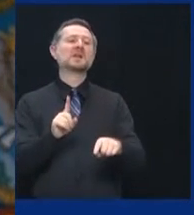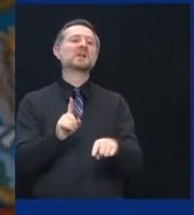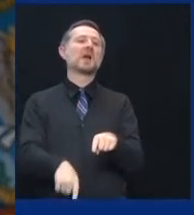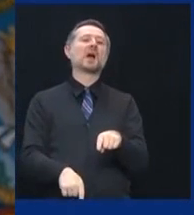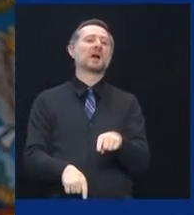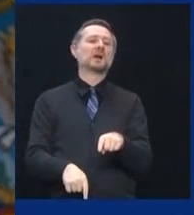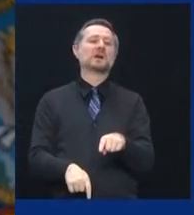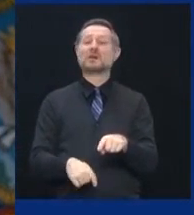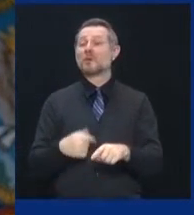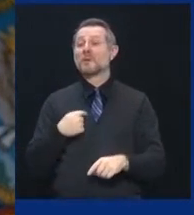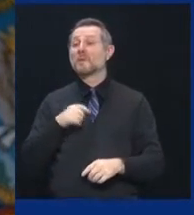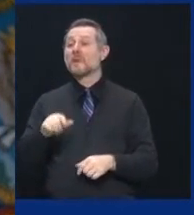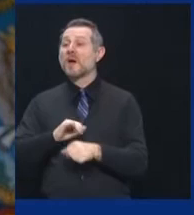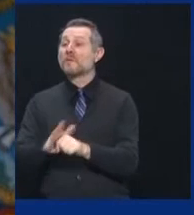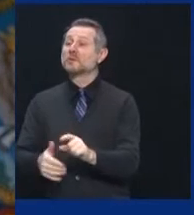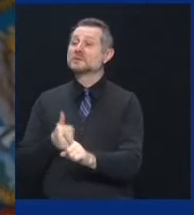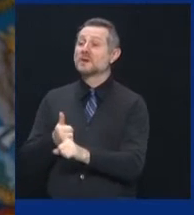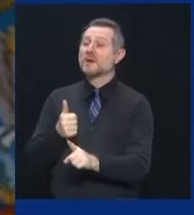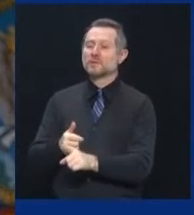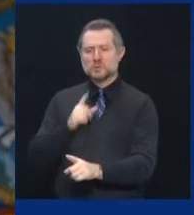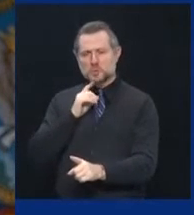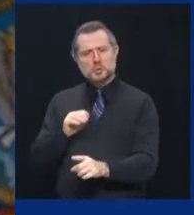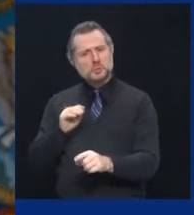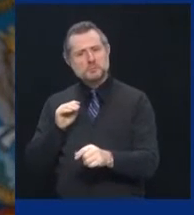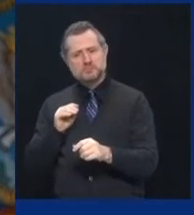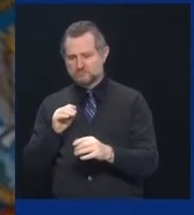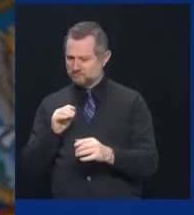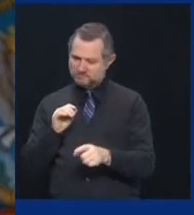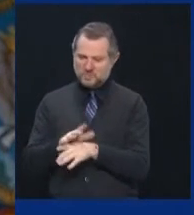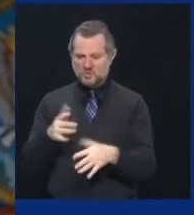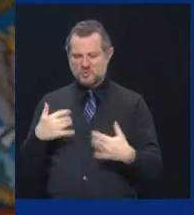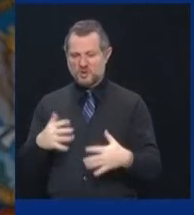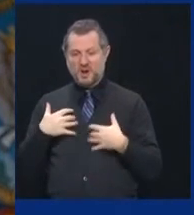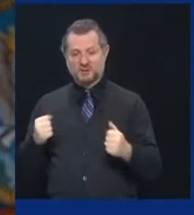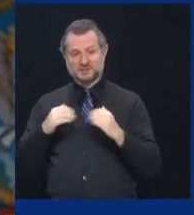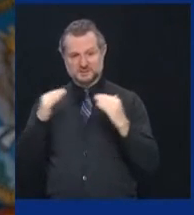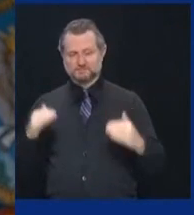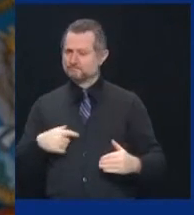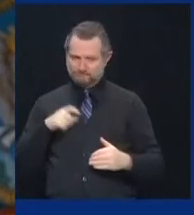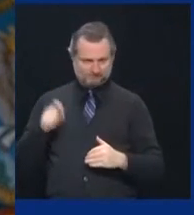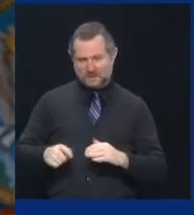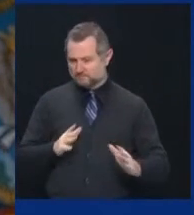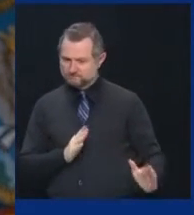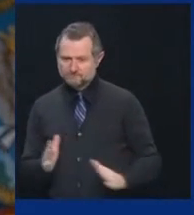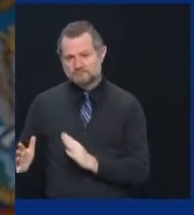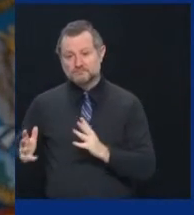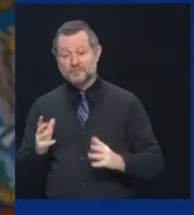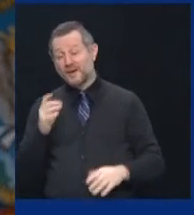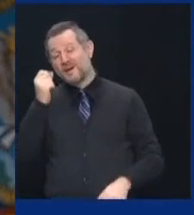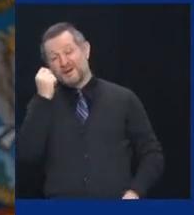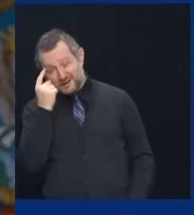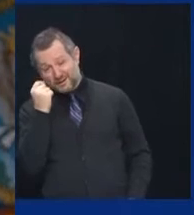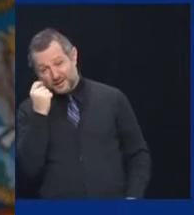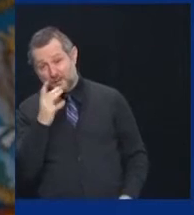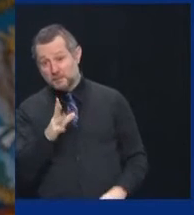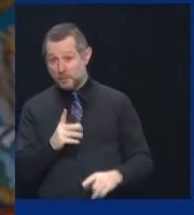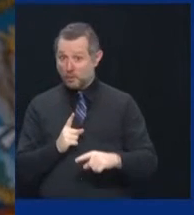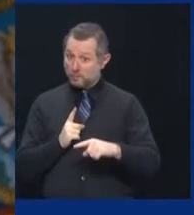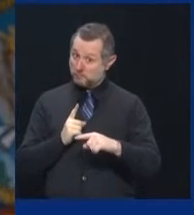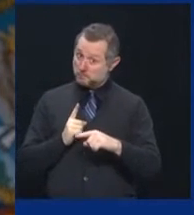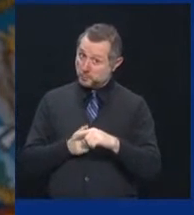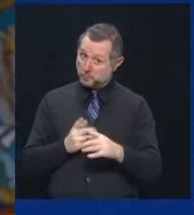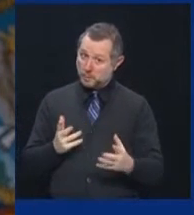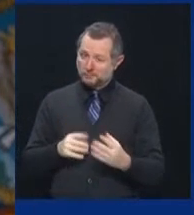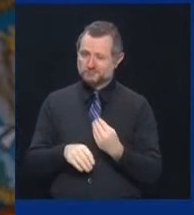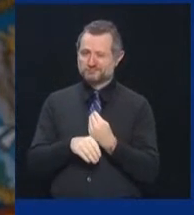of our health system, but it also fostered innovations. Telemedicine was invaluable in keeping people remote while